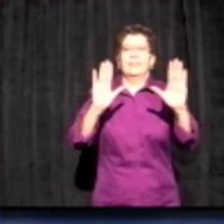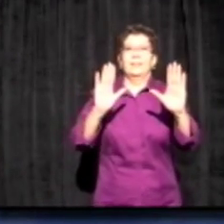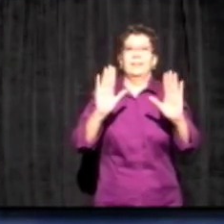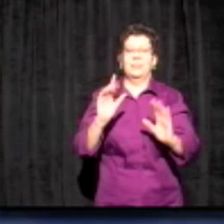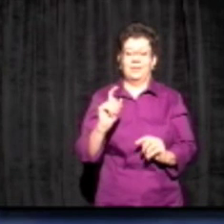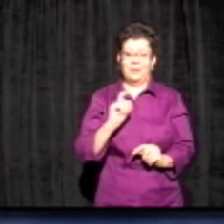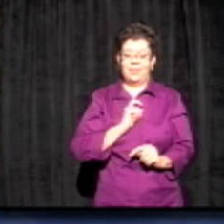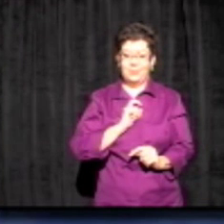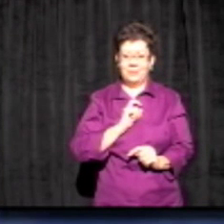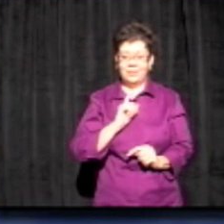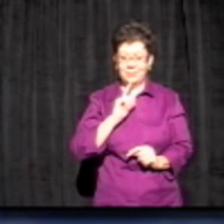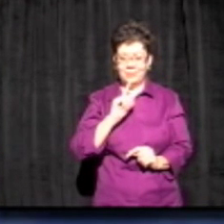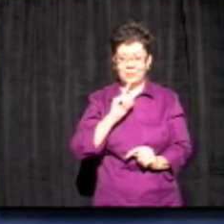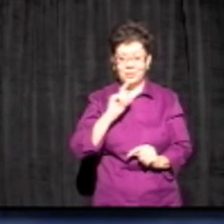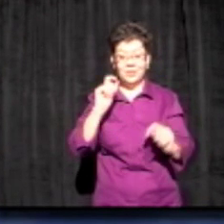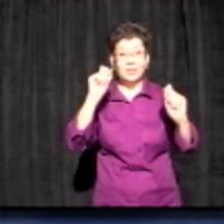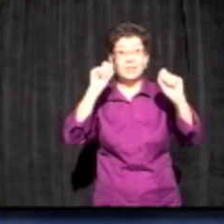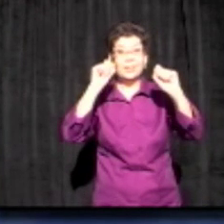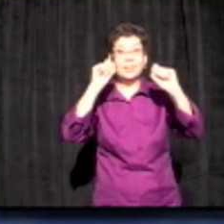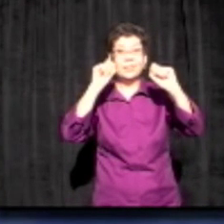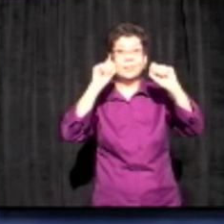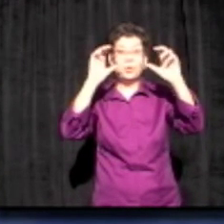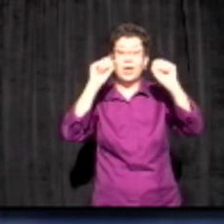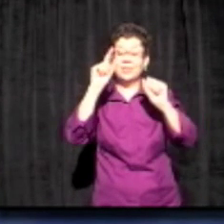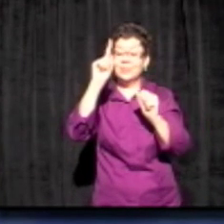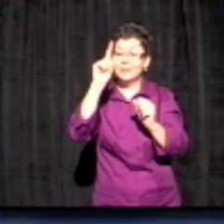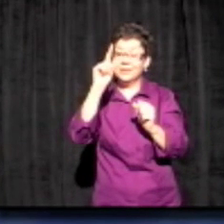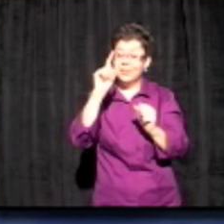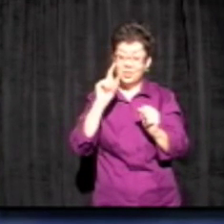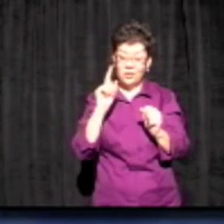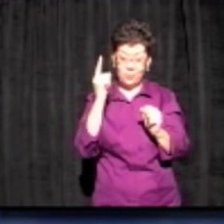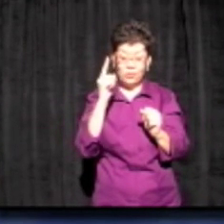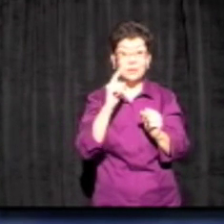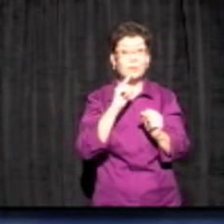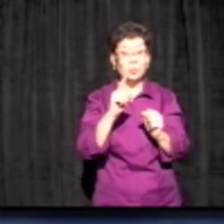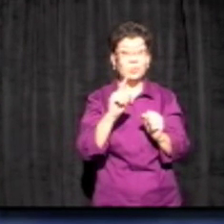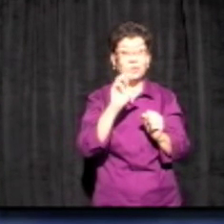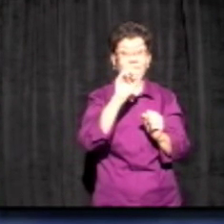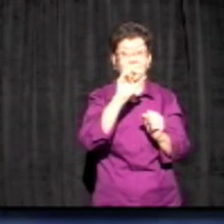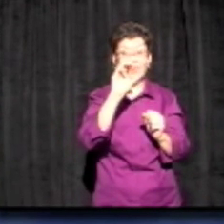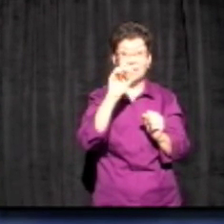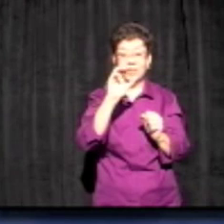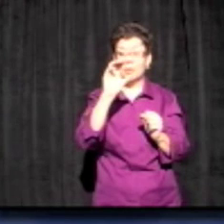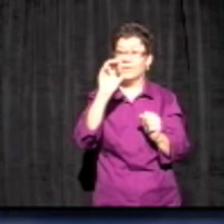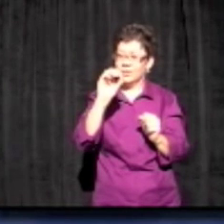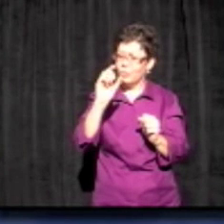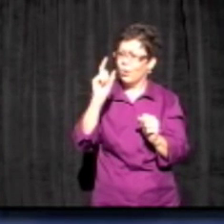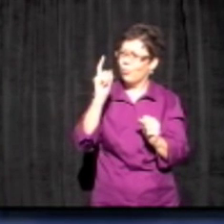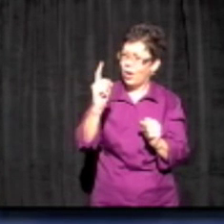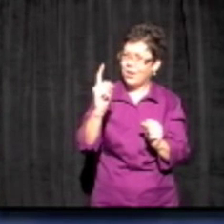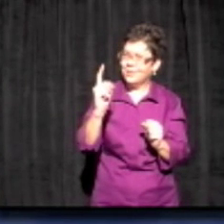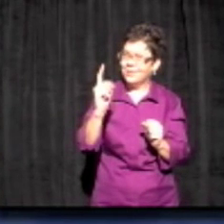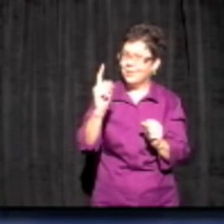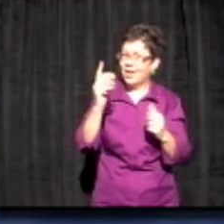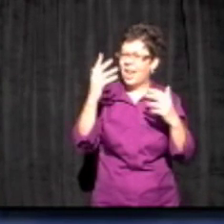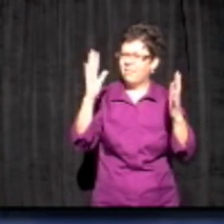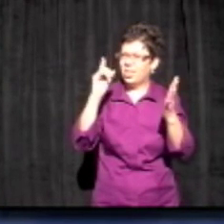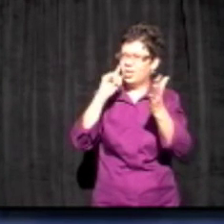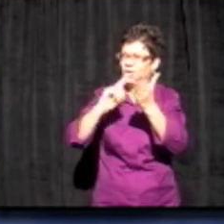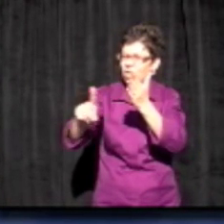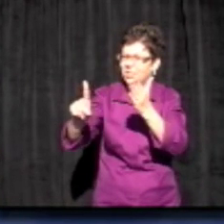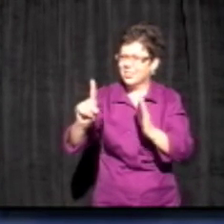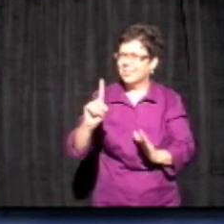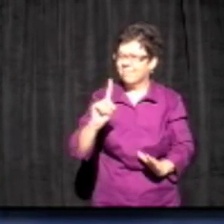tremendous surprise. And it's true, the very first one, 00001. I verified it.